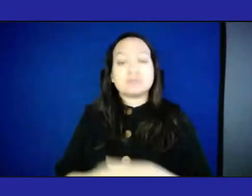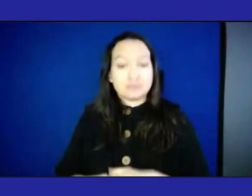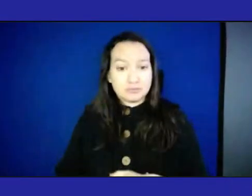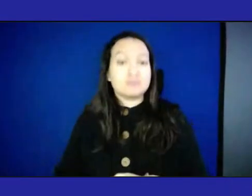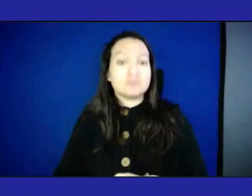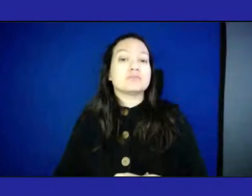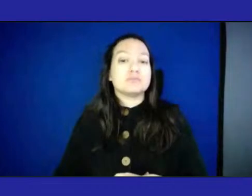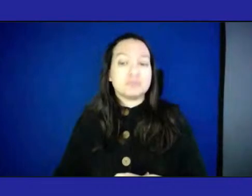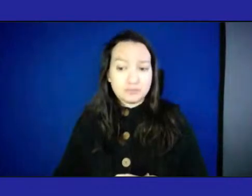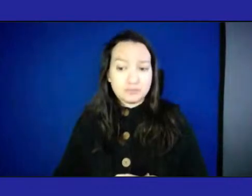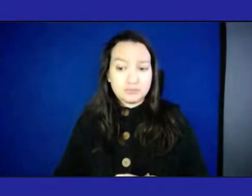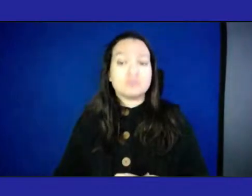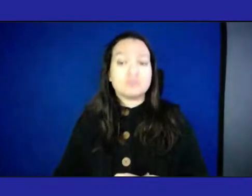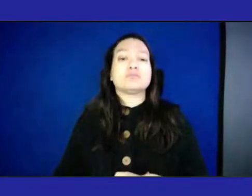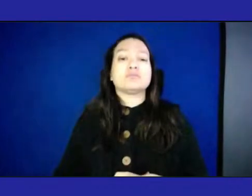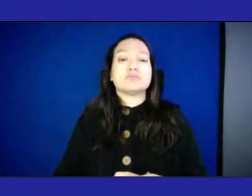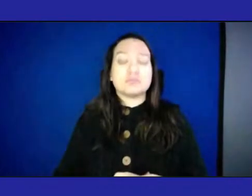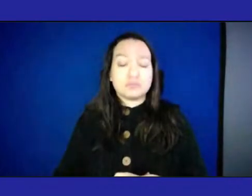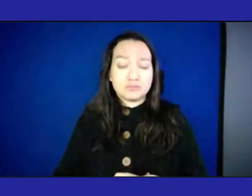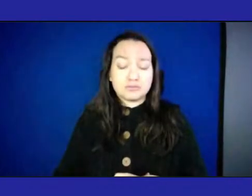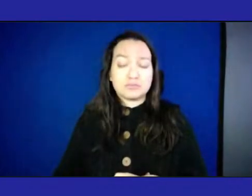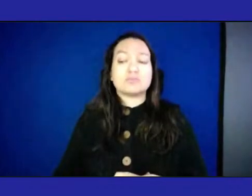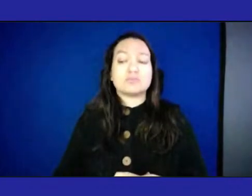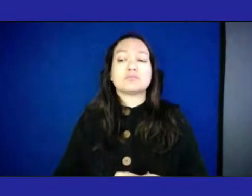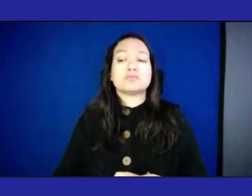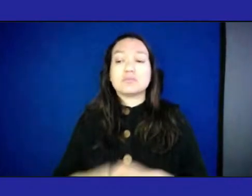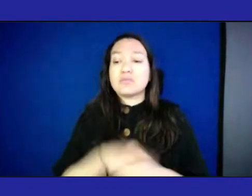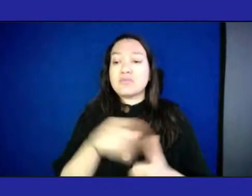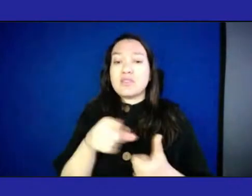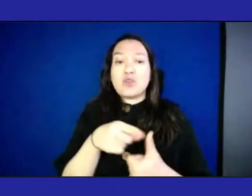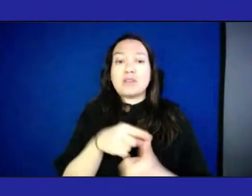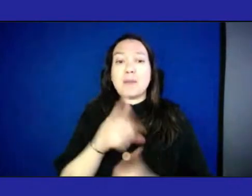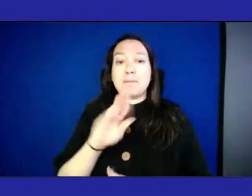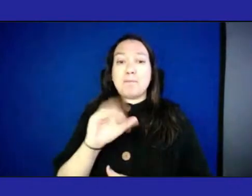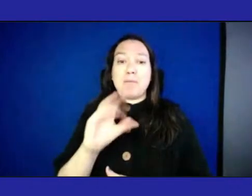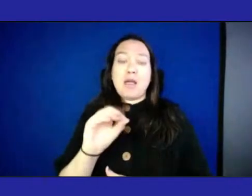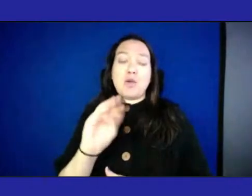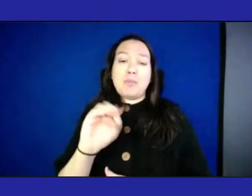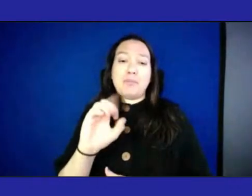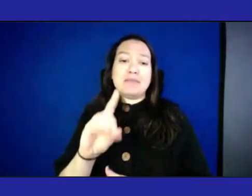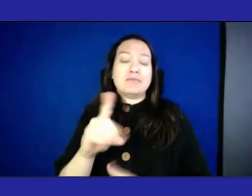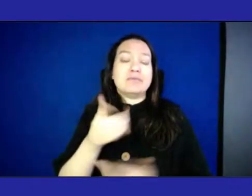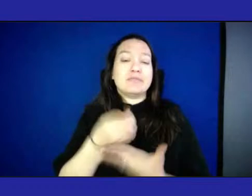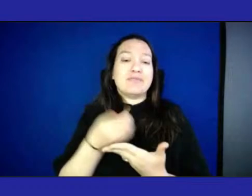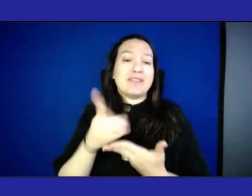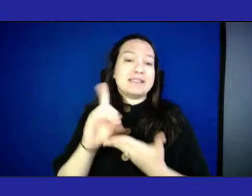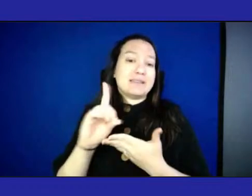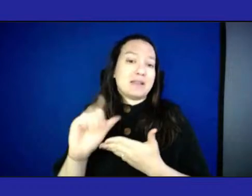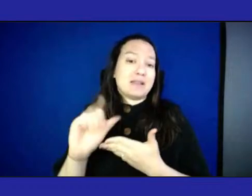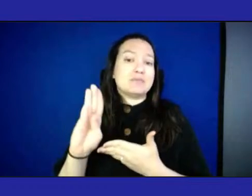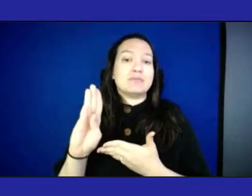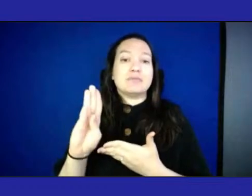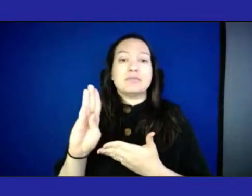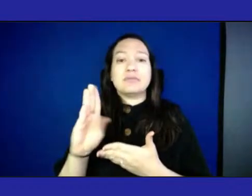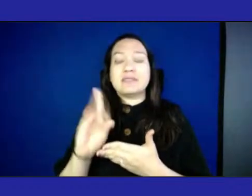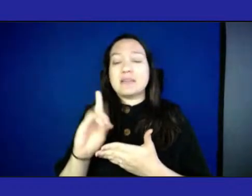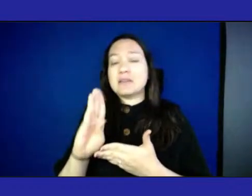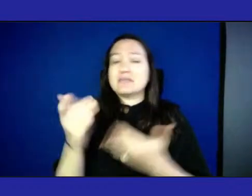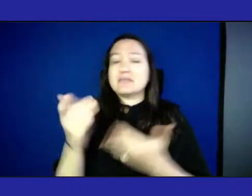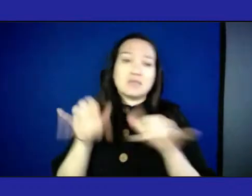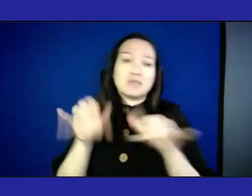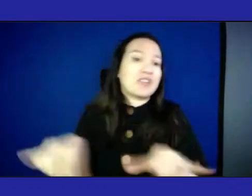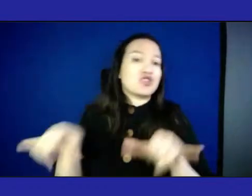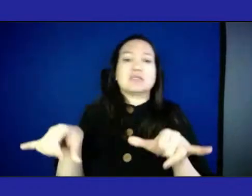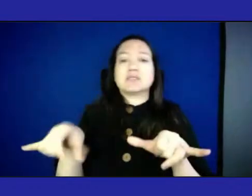then for this one, the first one there, the biomed device database. So like Kim mentioned, this is a really big area for us. The teams